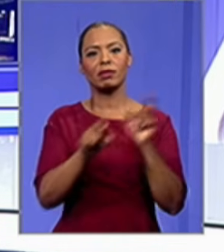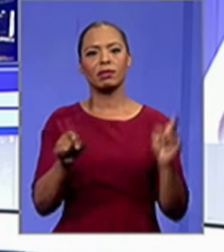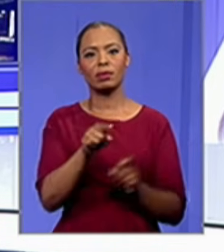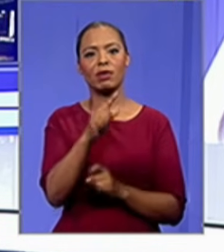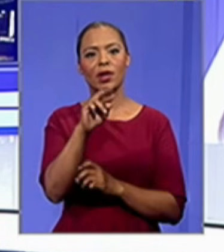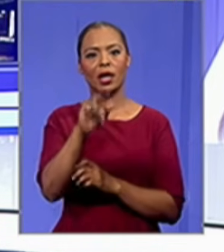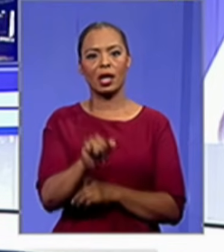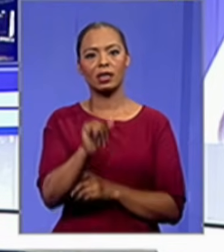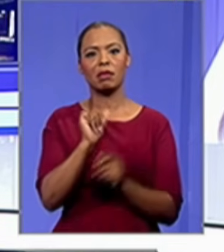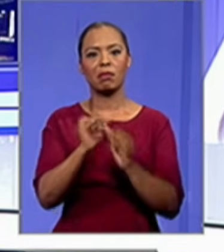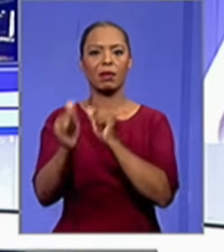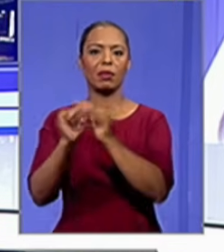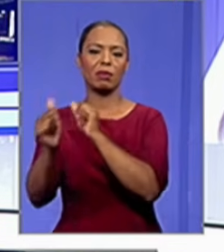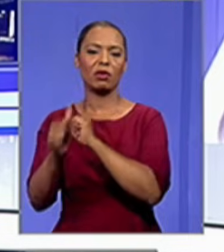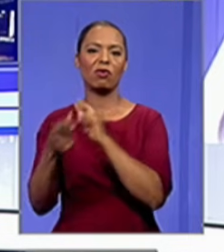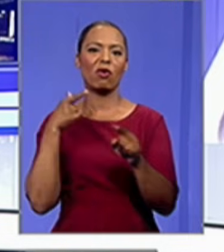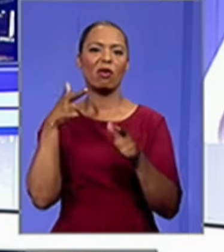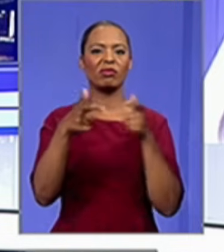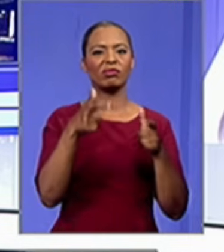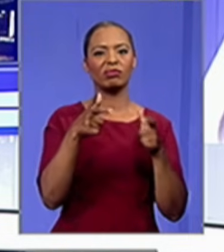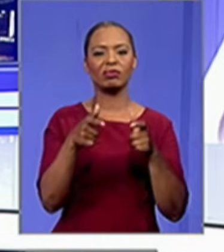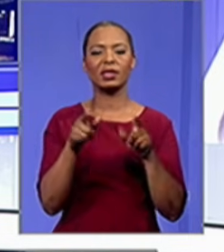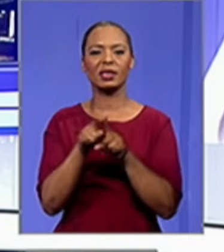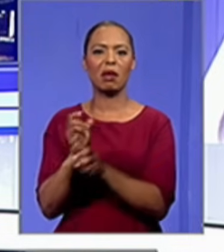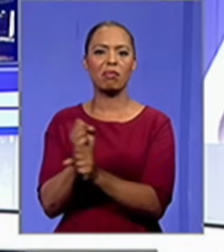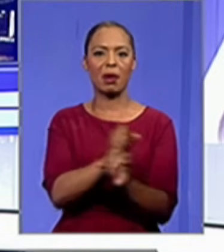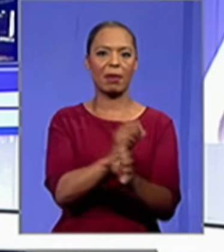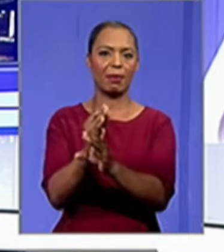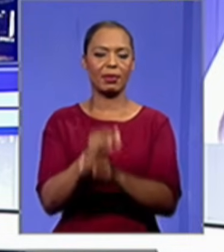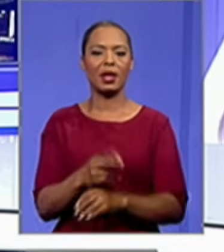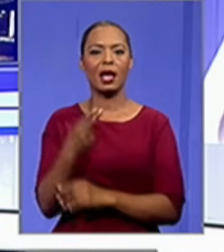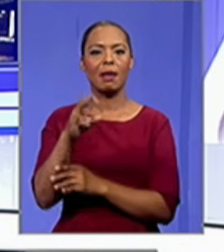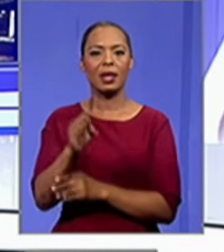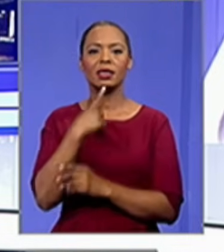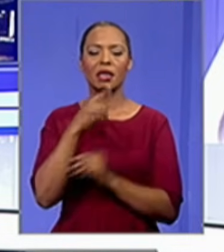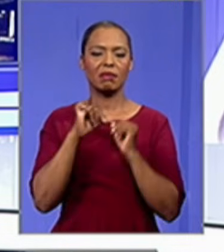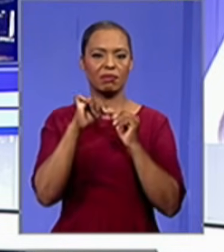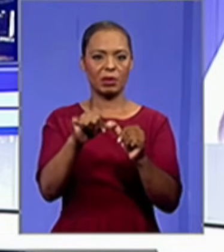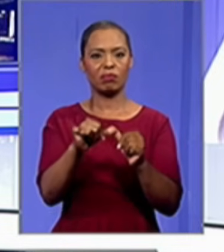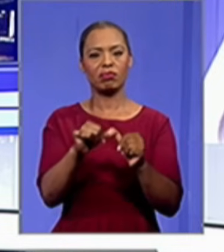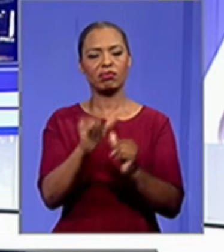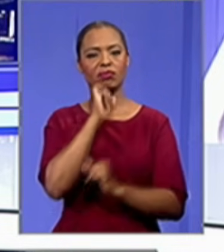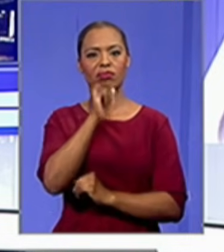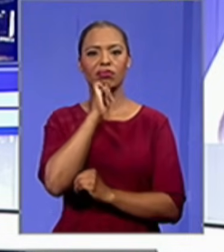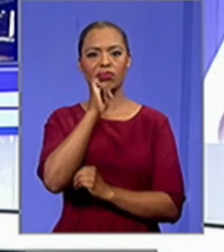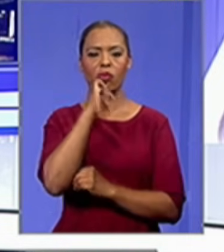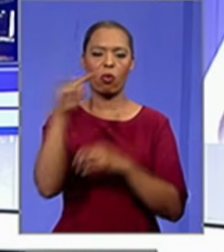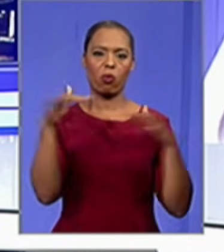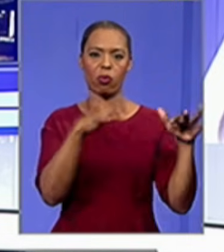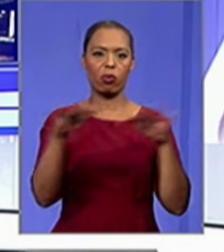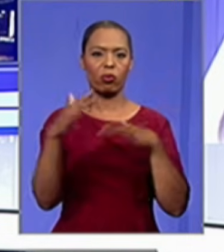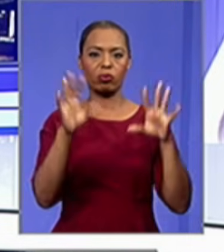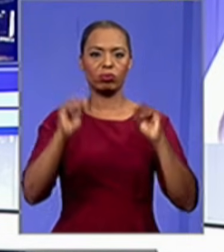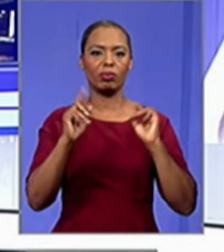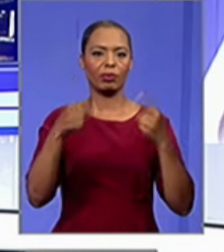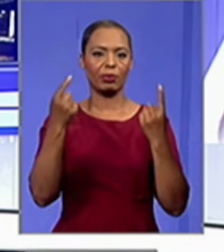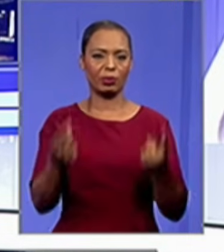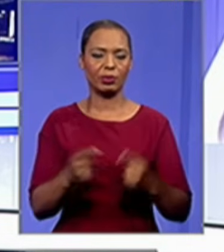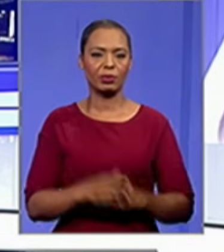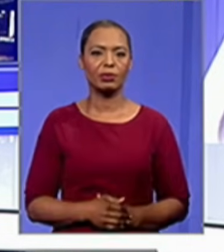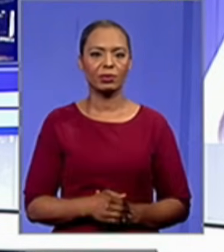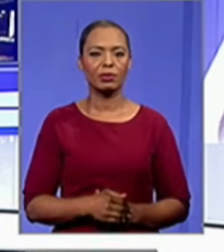borwa go tšhabela dipolao Hamas e kanne go lwa go fihla e kgaoga letsogo gomme ya botša badudi gore ba